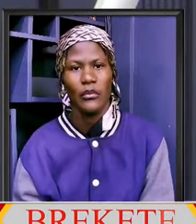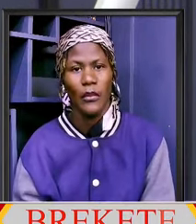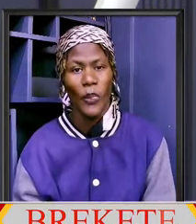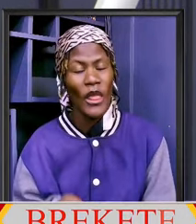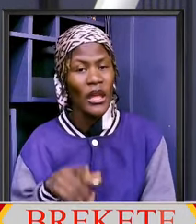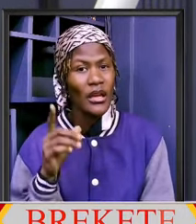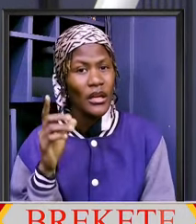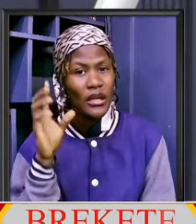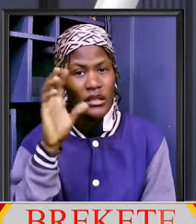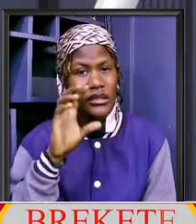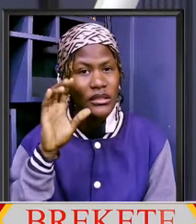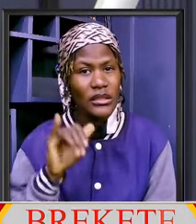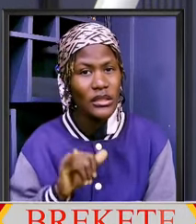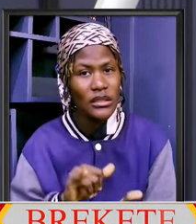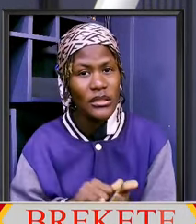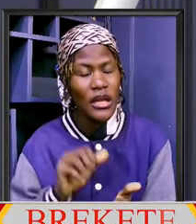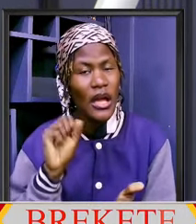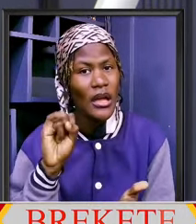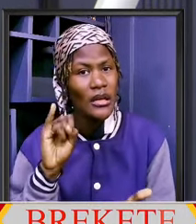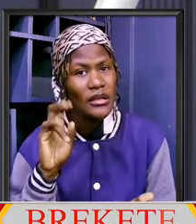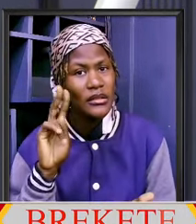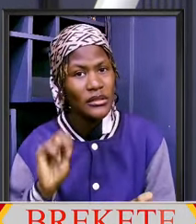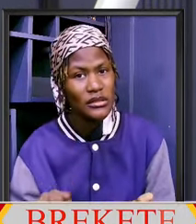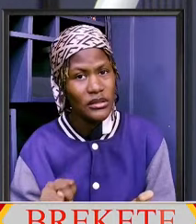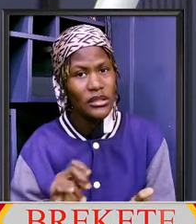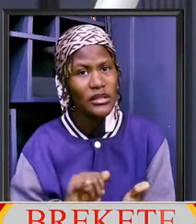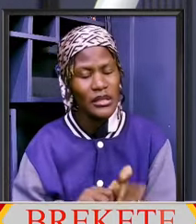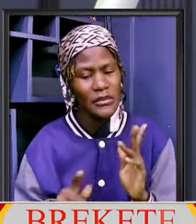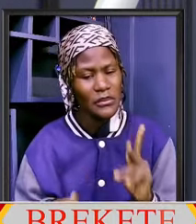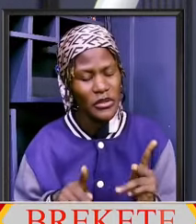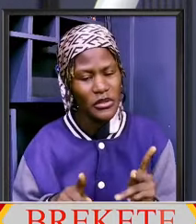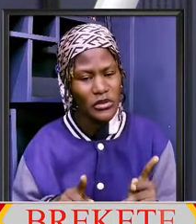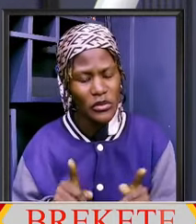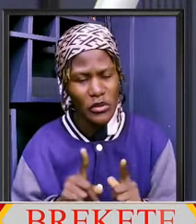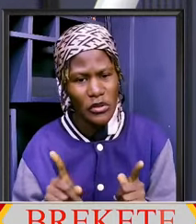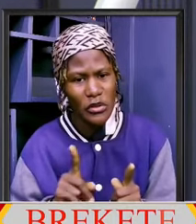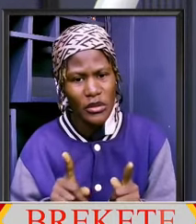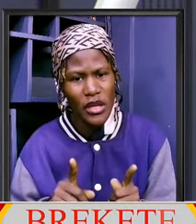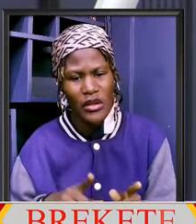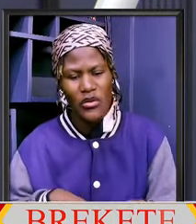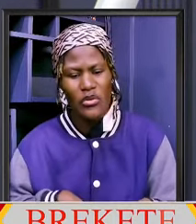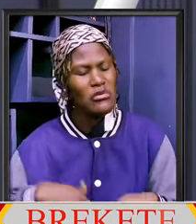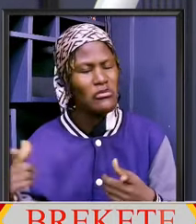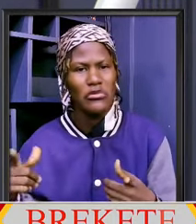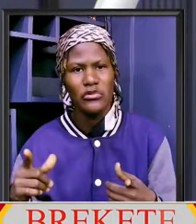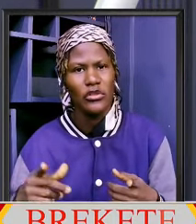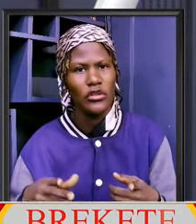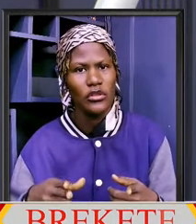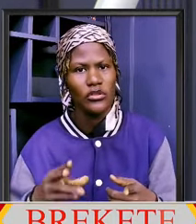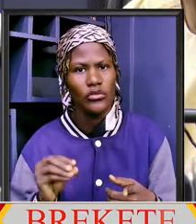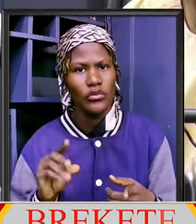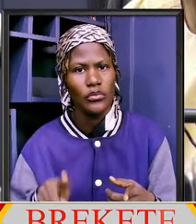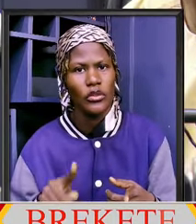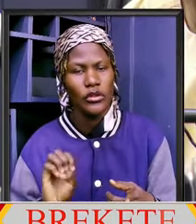You can imagine seeing where person go coming, so say, Kai, you don't lose hope.